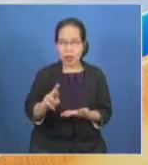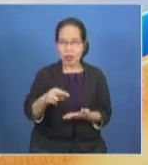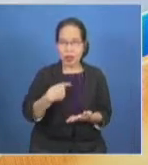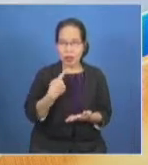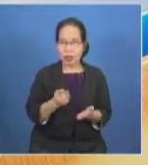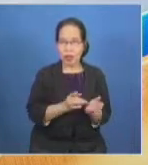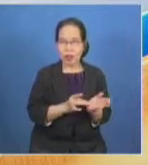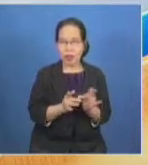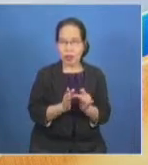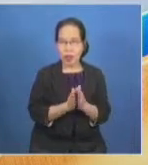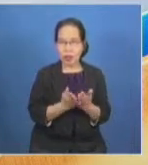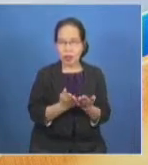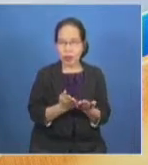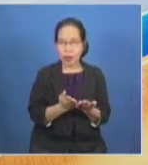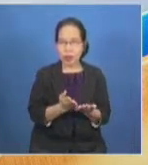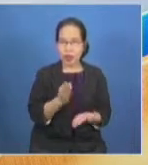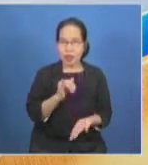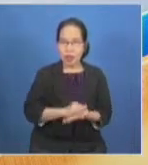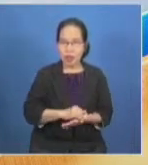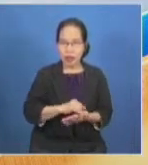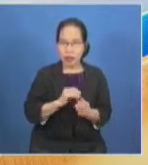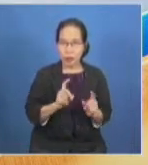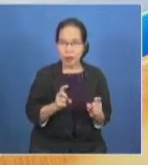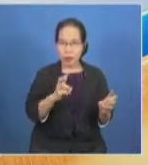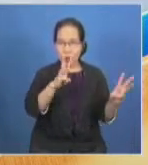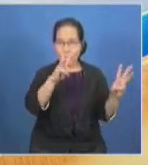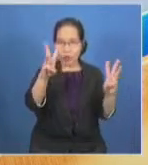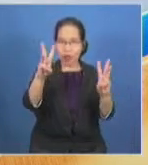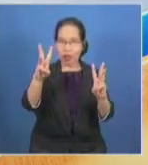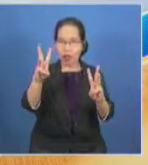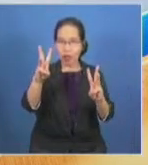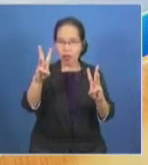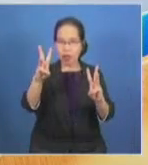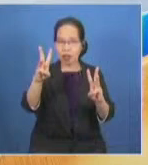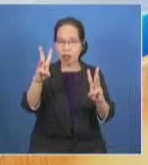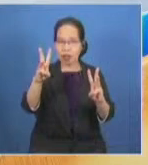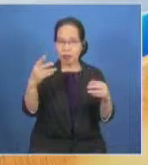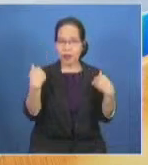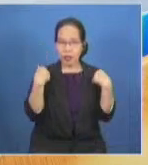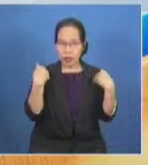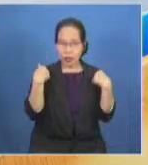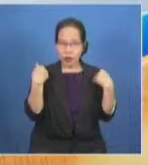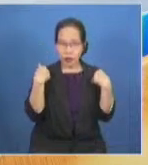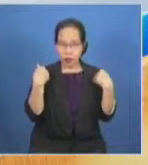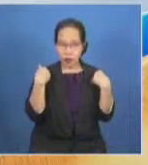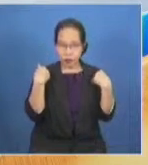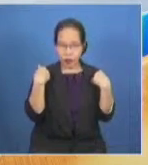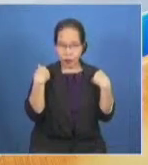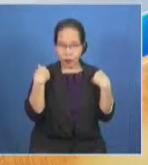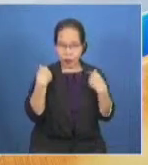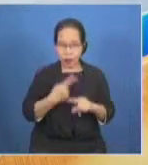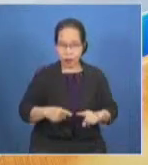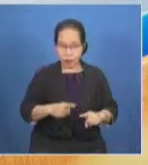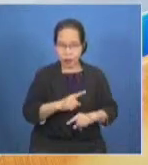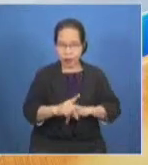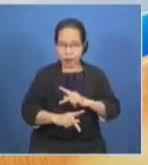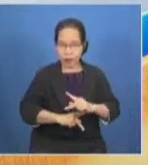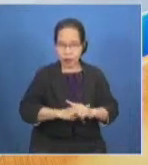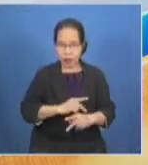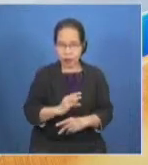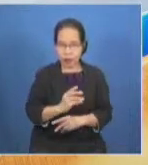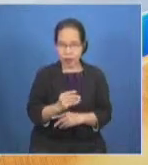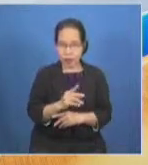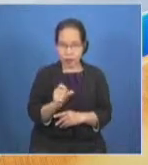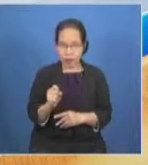discussions of the righteousness in the Bible that you can watch, and under which we also have